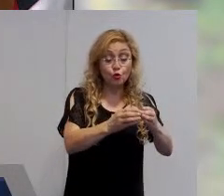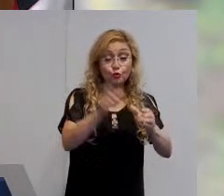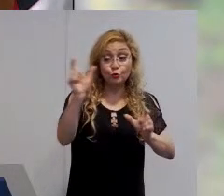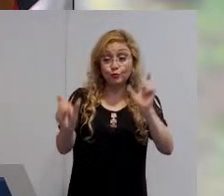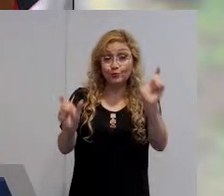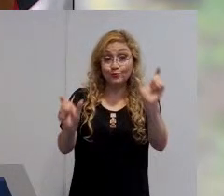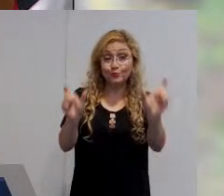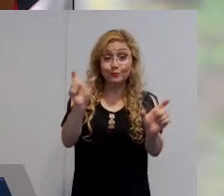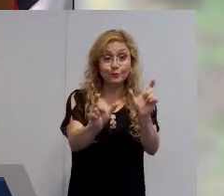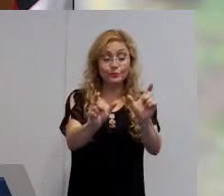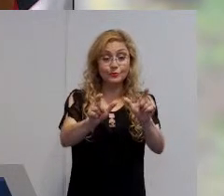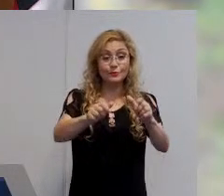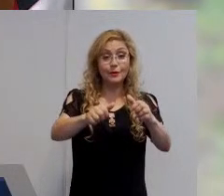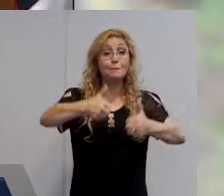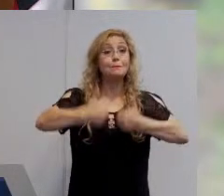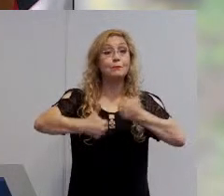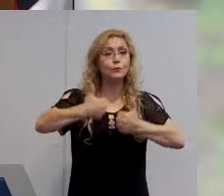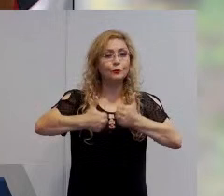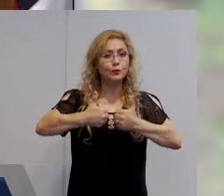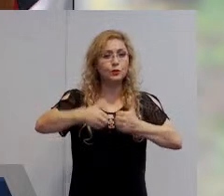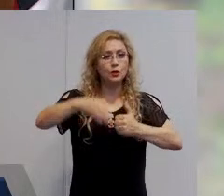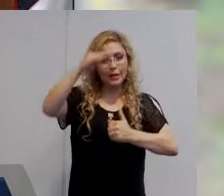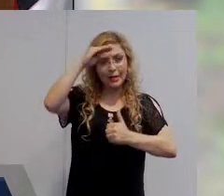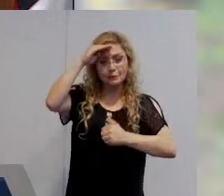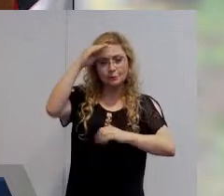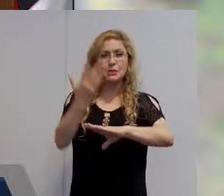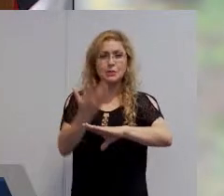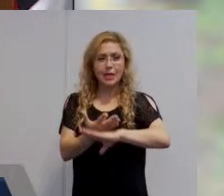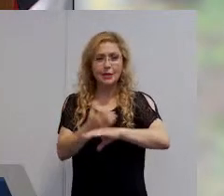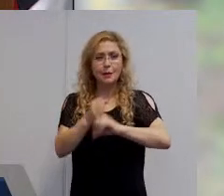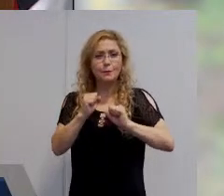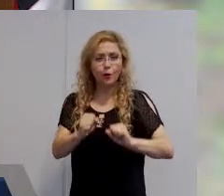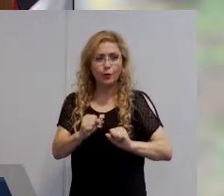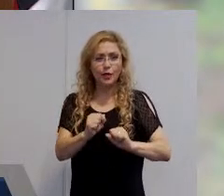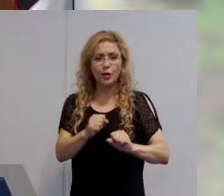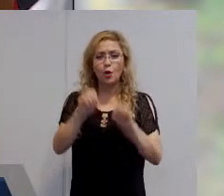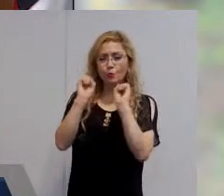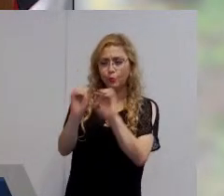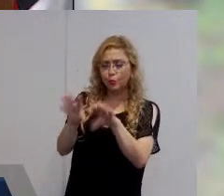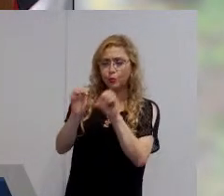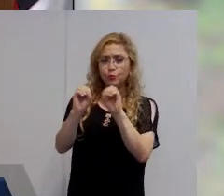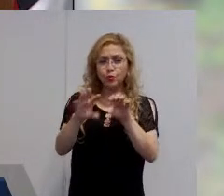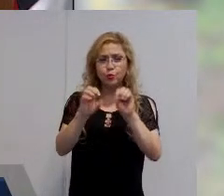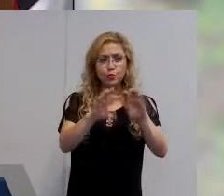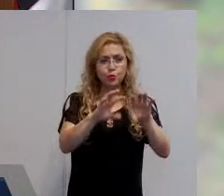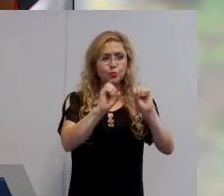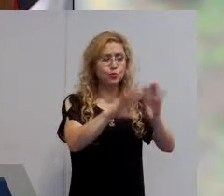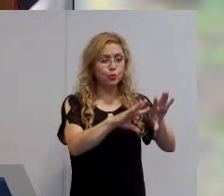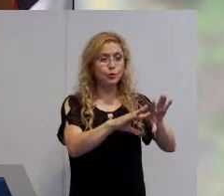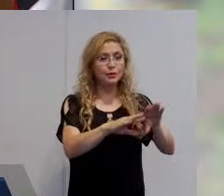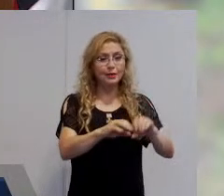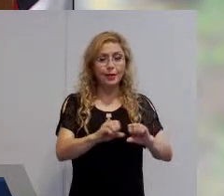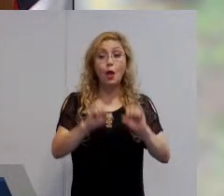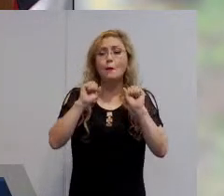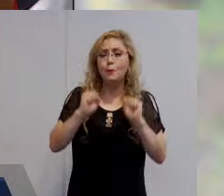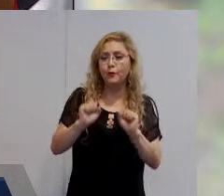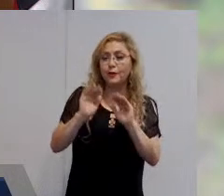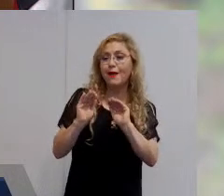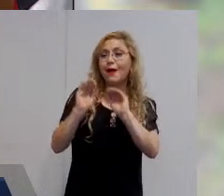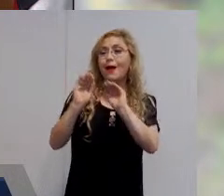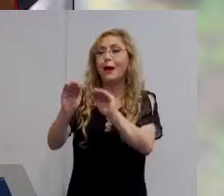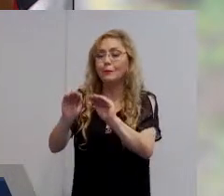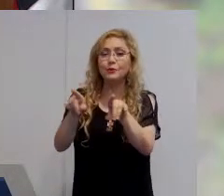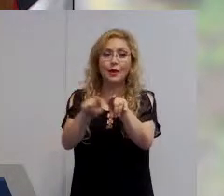set of professionals with experience in order to continue training, to